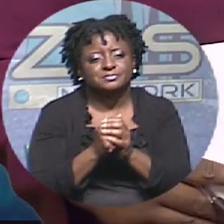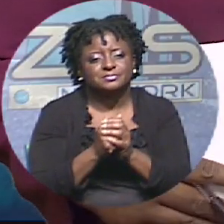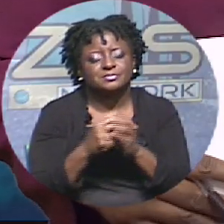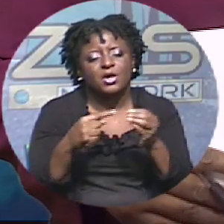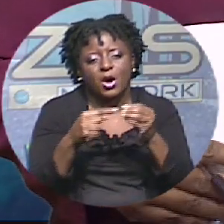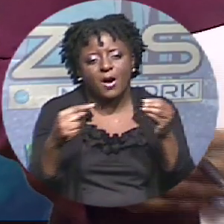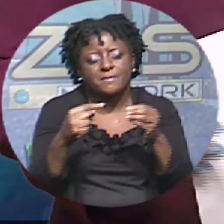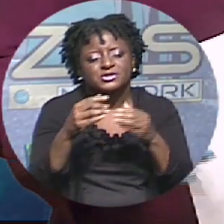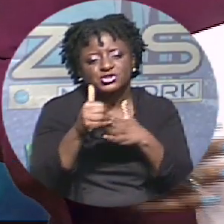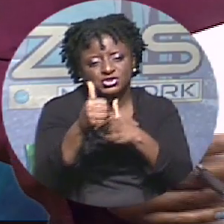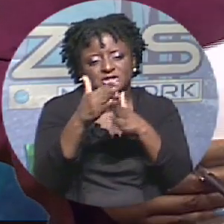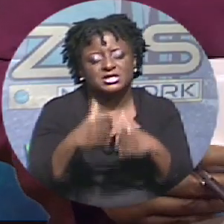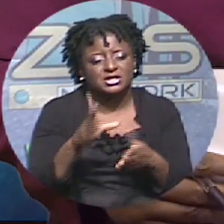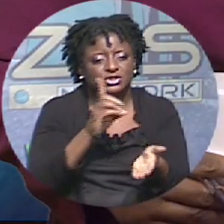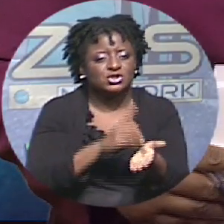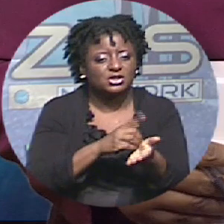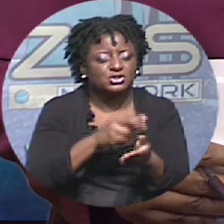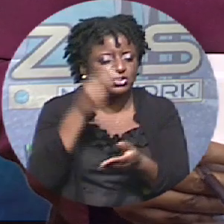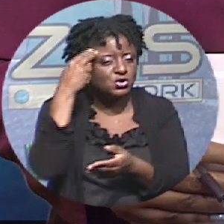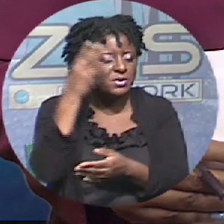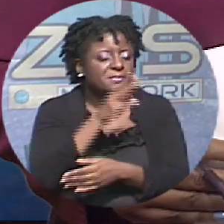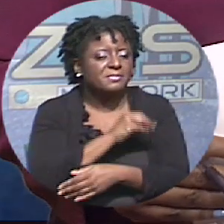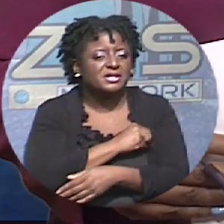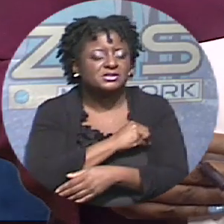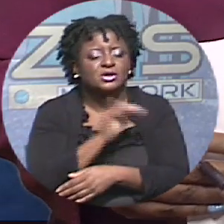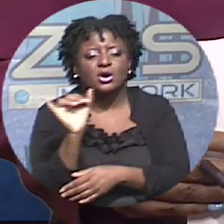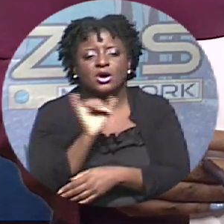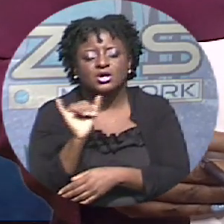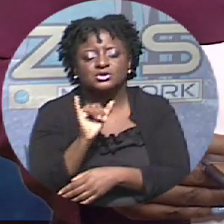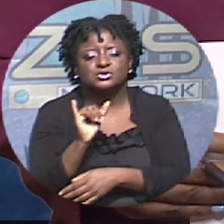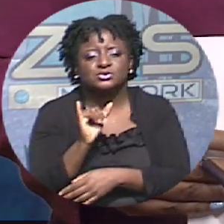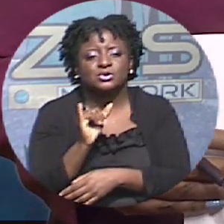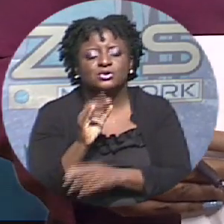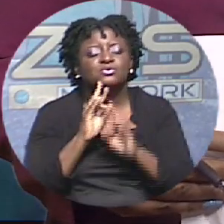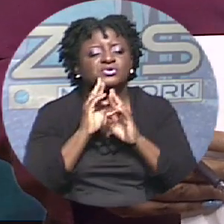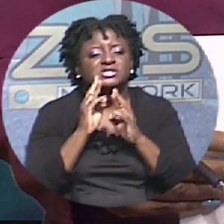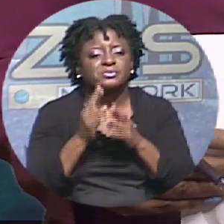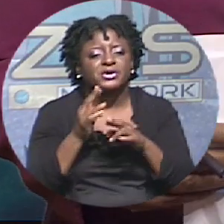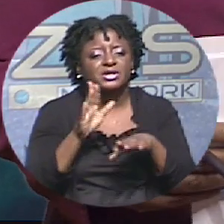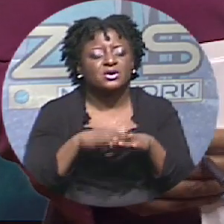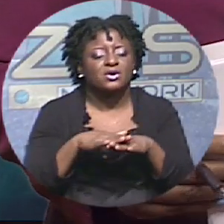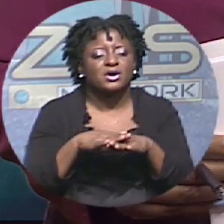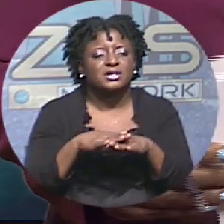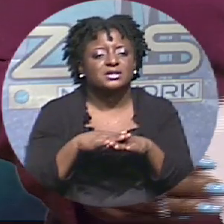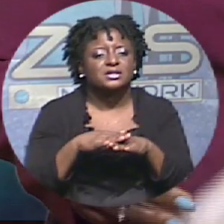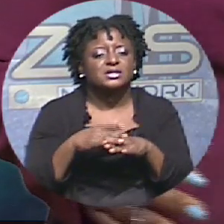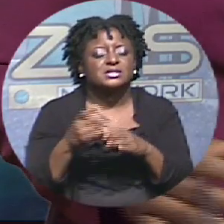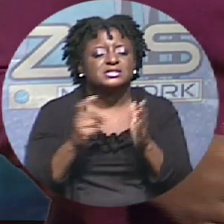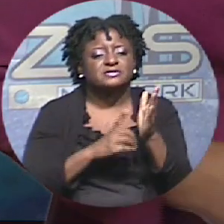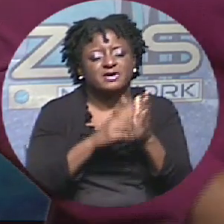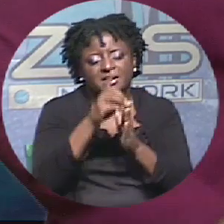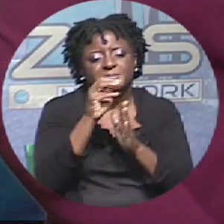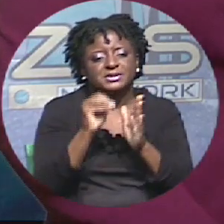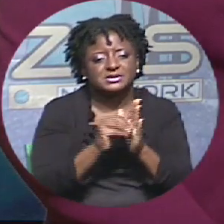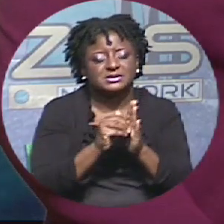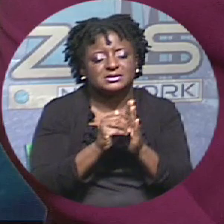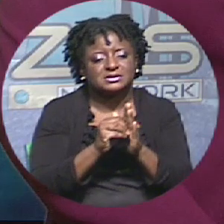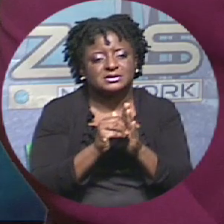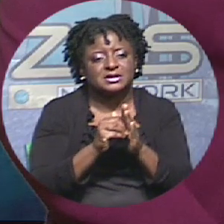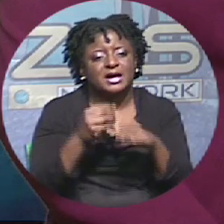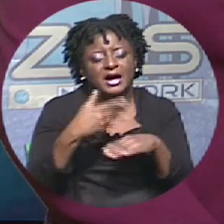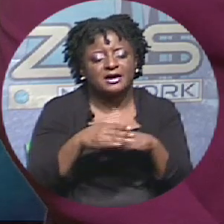Opposition leader Dr. Hubert Minnis is also giving his take on the recent developments at the Bahama Resort after Prime Minister the Right Honorable Perry Christie announced the